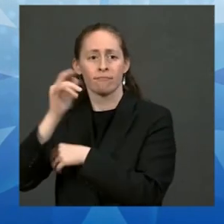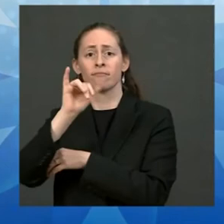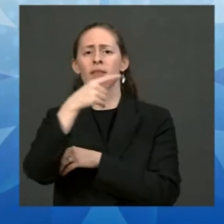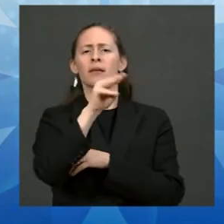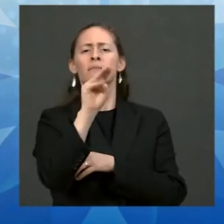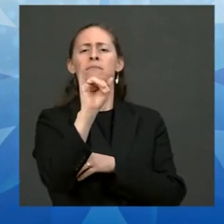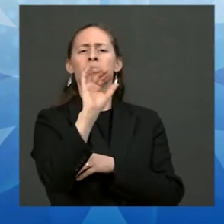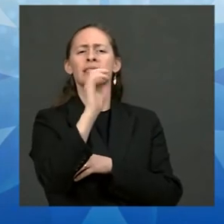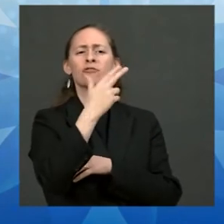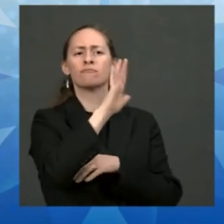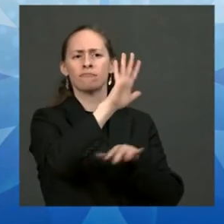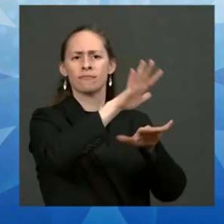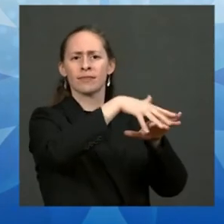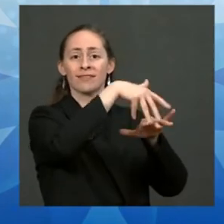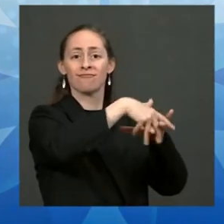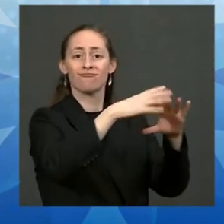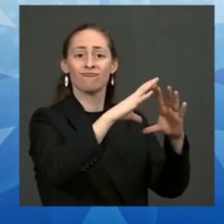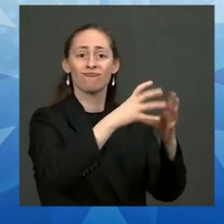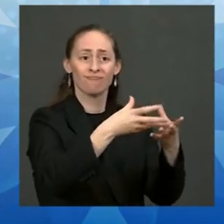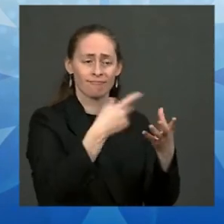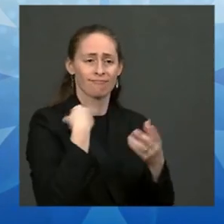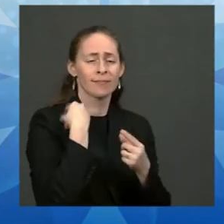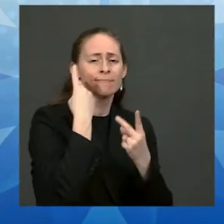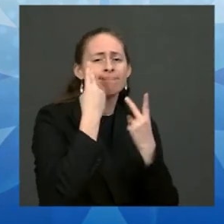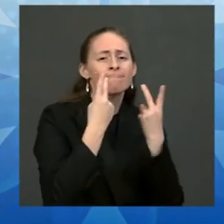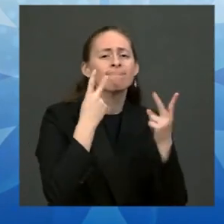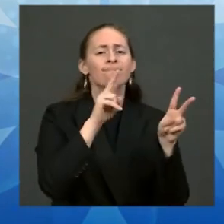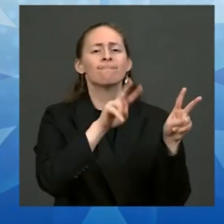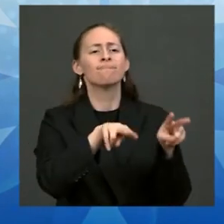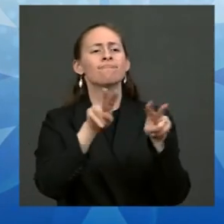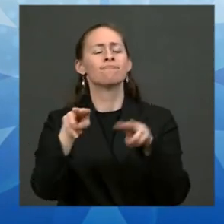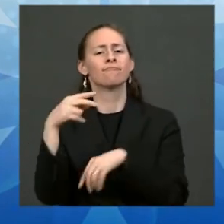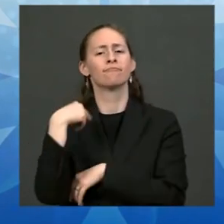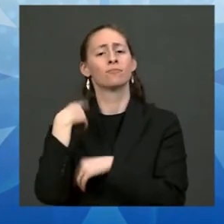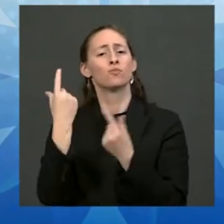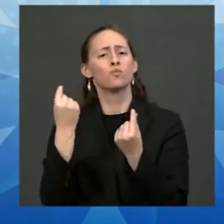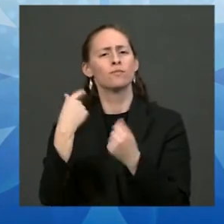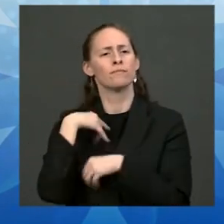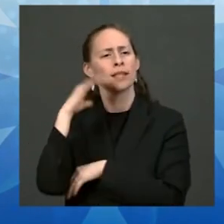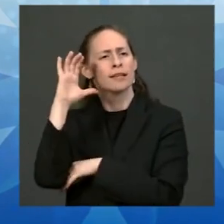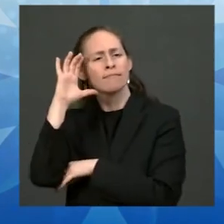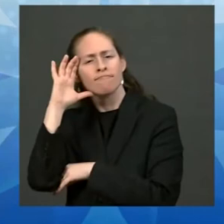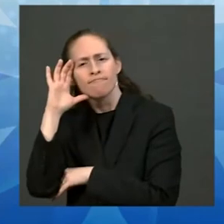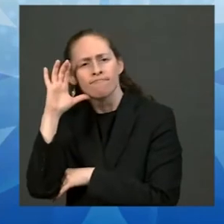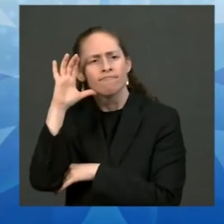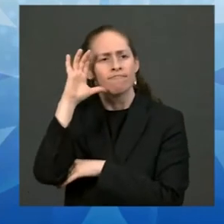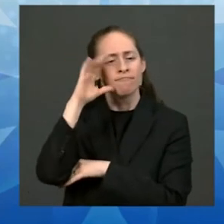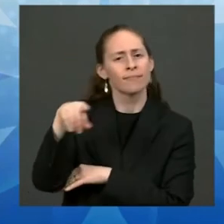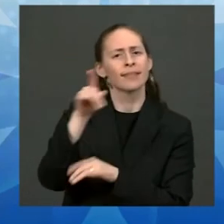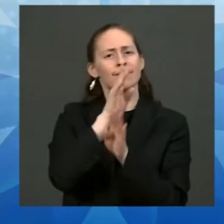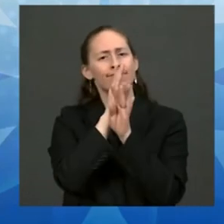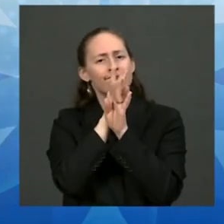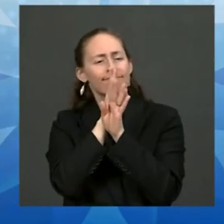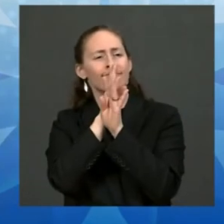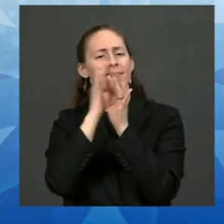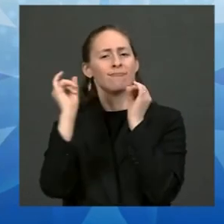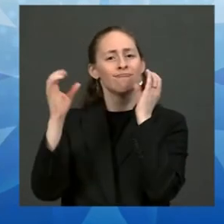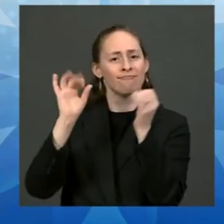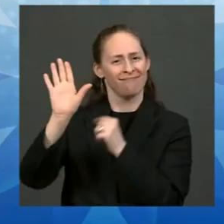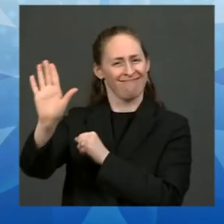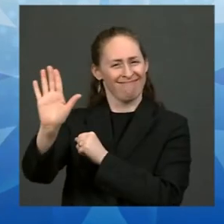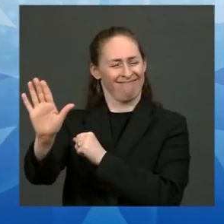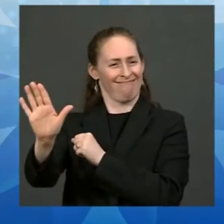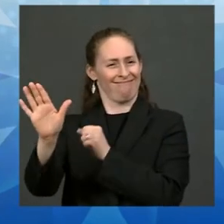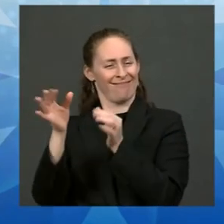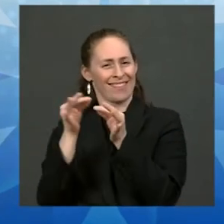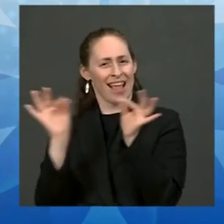each visit, I had the chance to hear tribal members speak in their native languages. Despite the dwindling